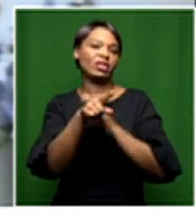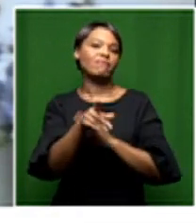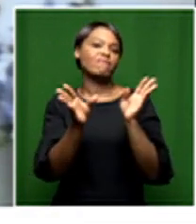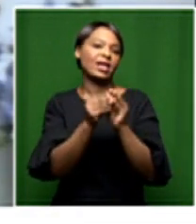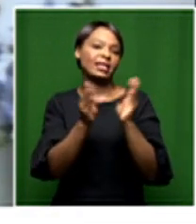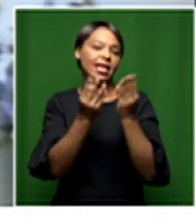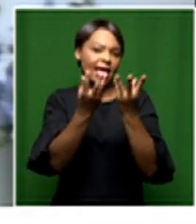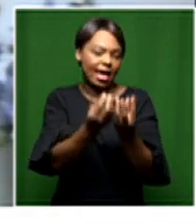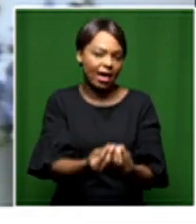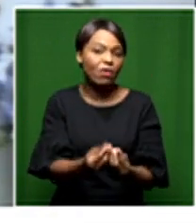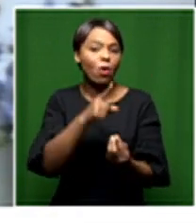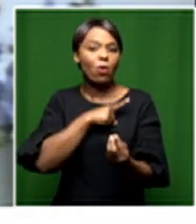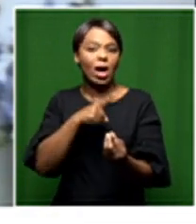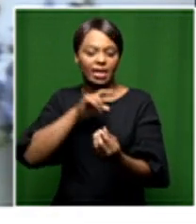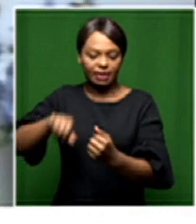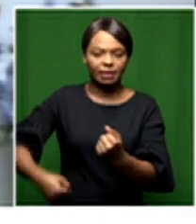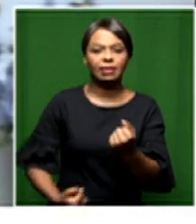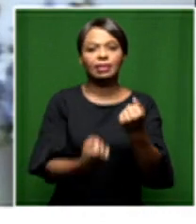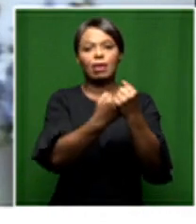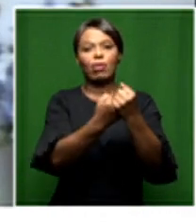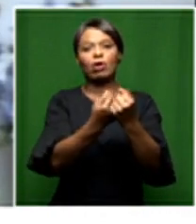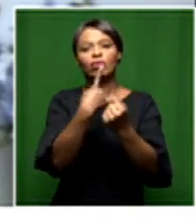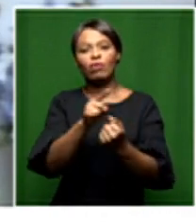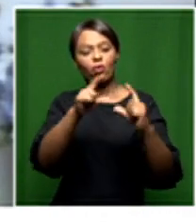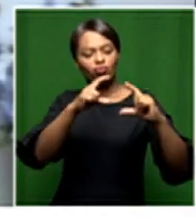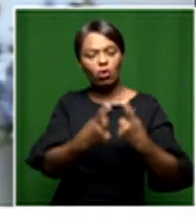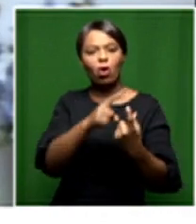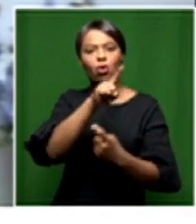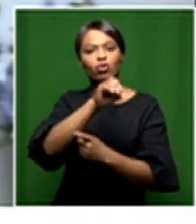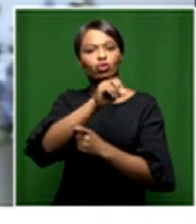there is support for endorsement of the Zondo Commission.